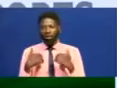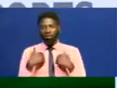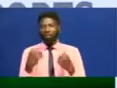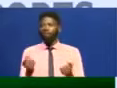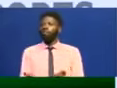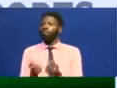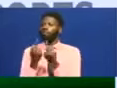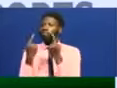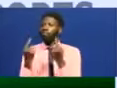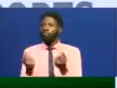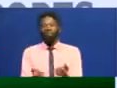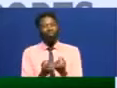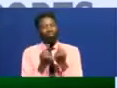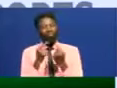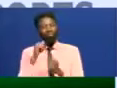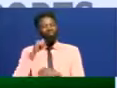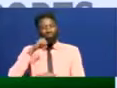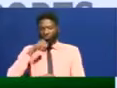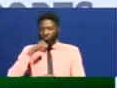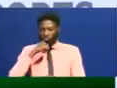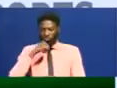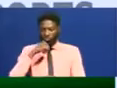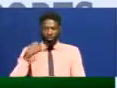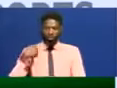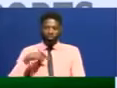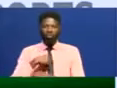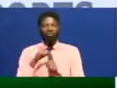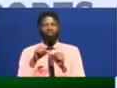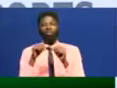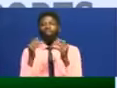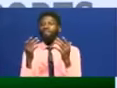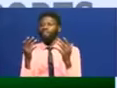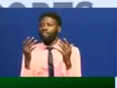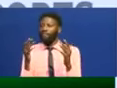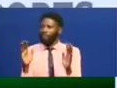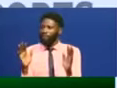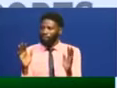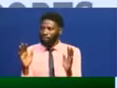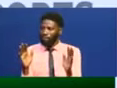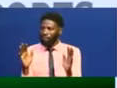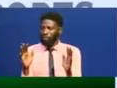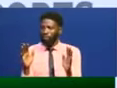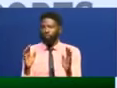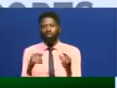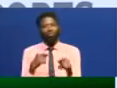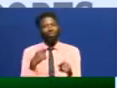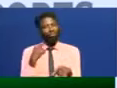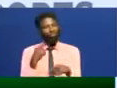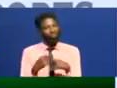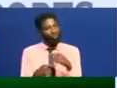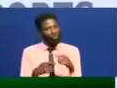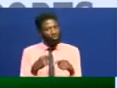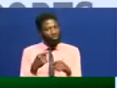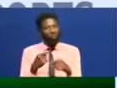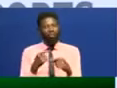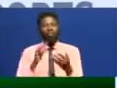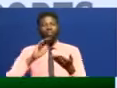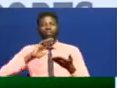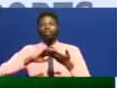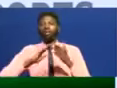events. We have continued the heritage of being a